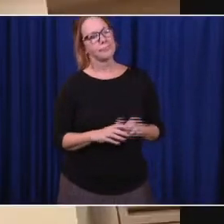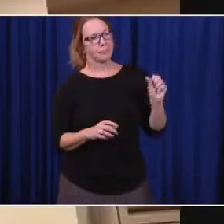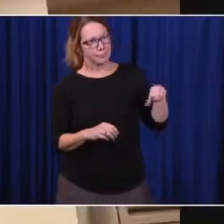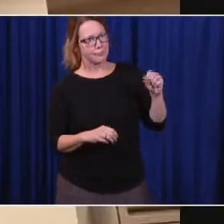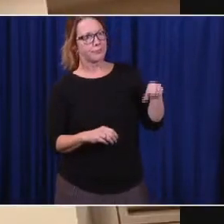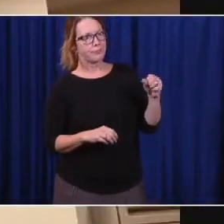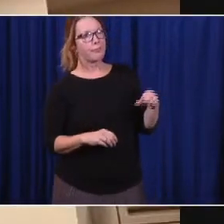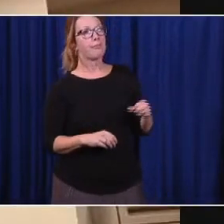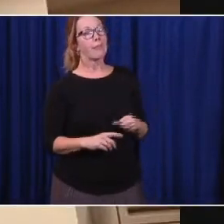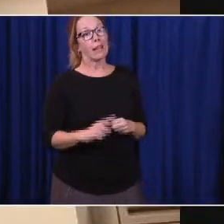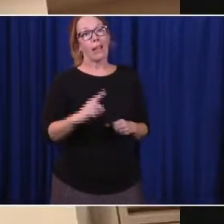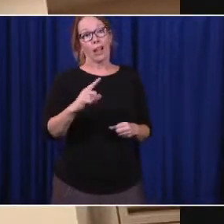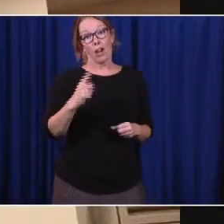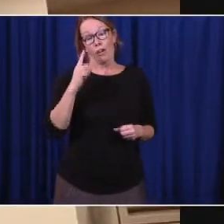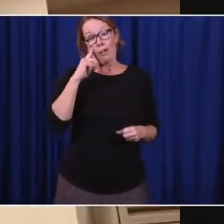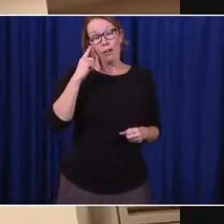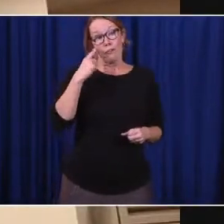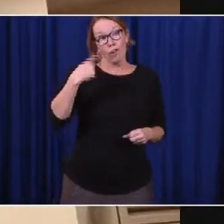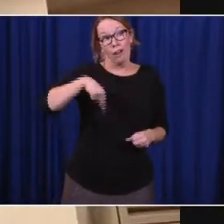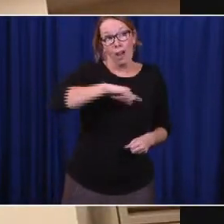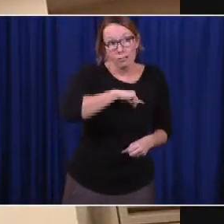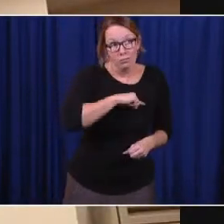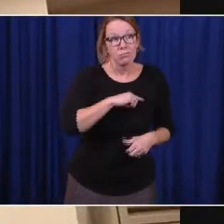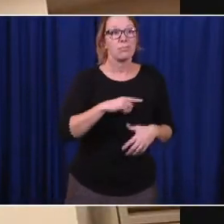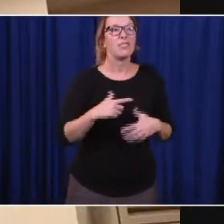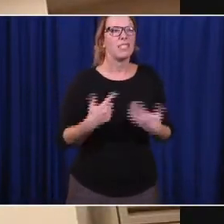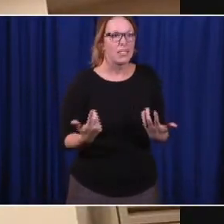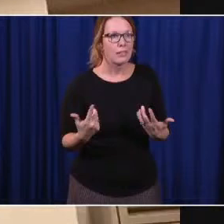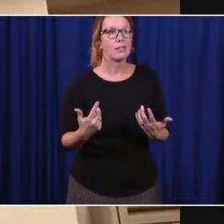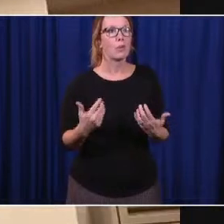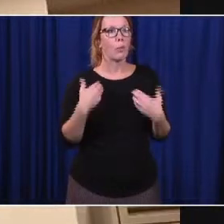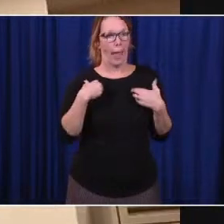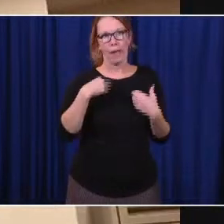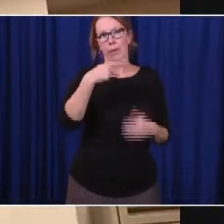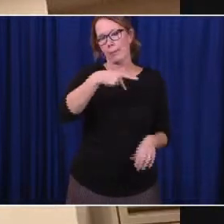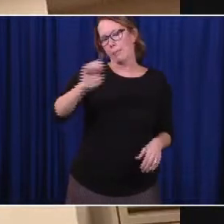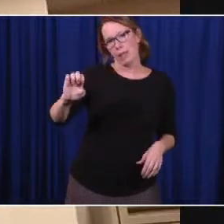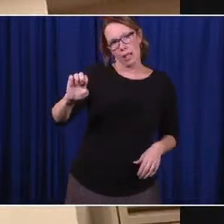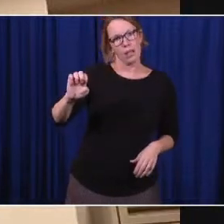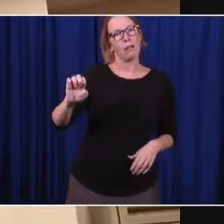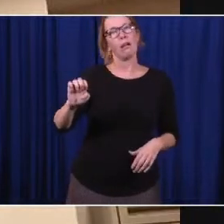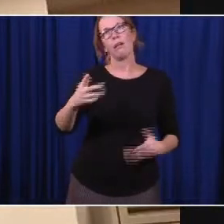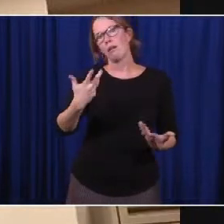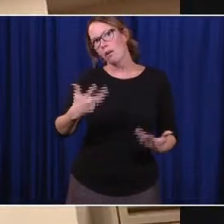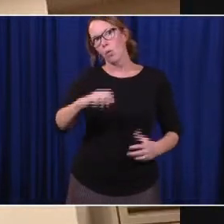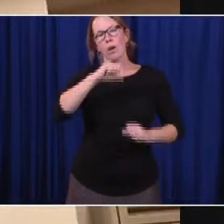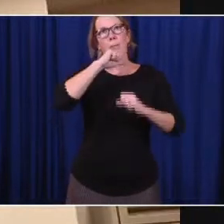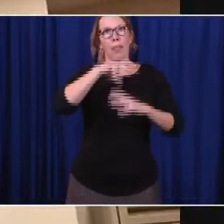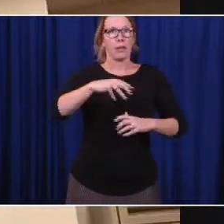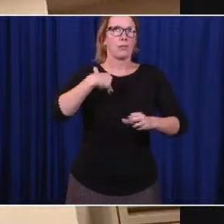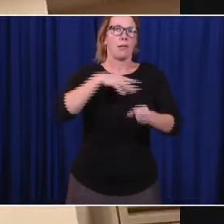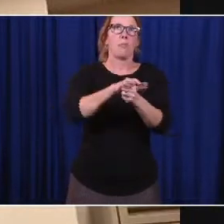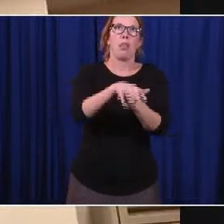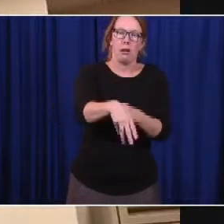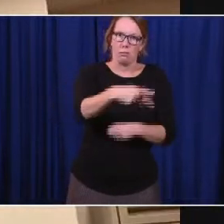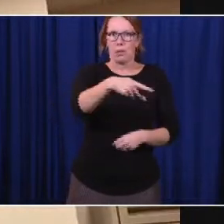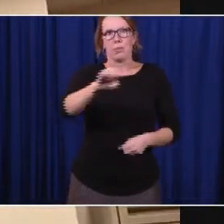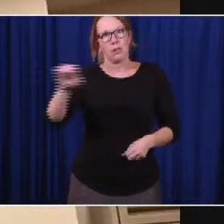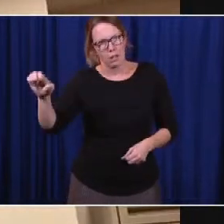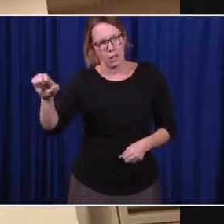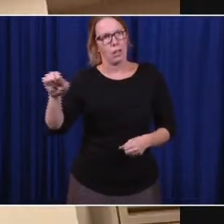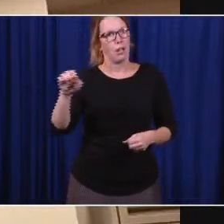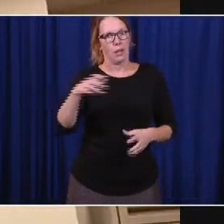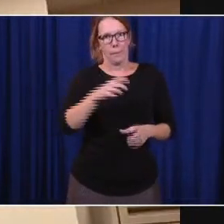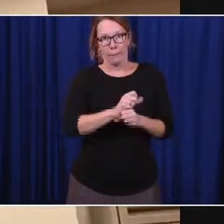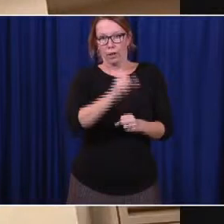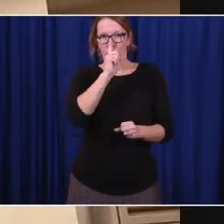the big thing for us is, we have our PPE. We are so blessed here to have the PPE, to have all the